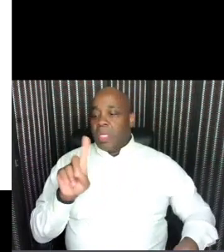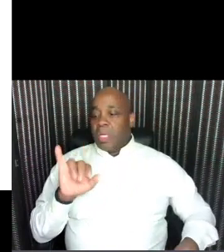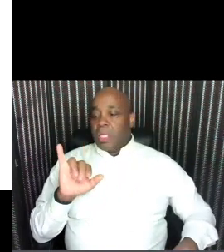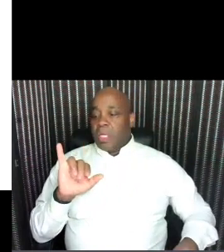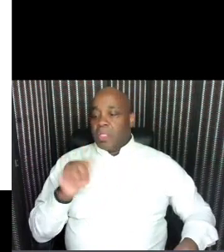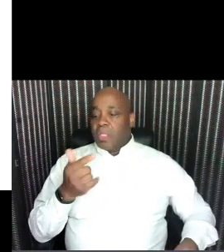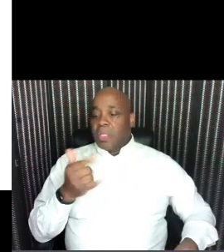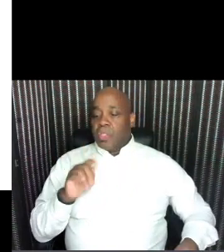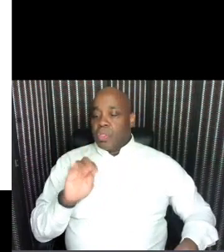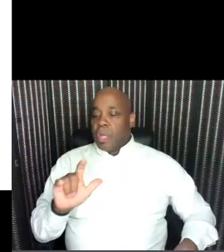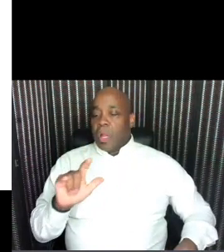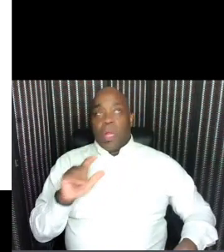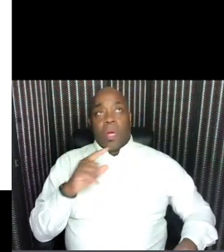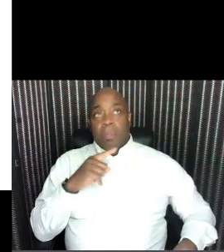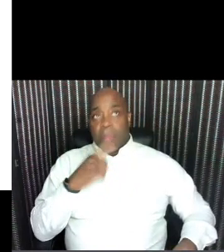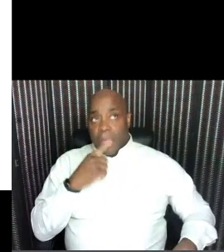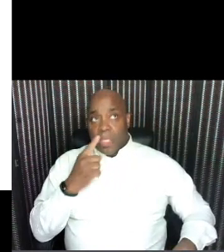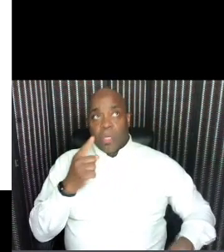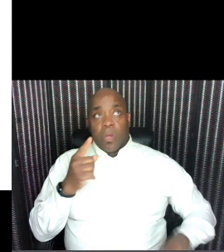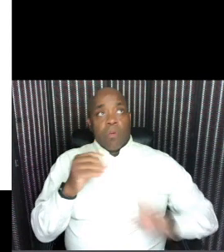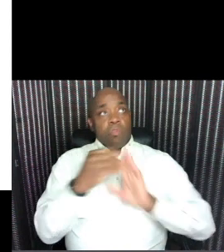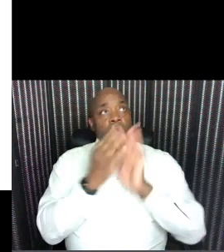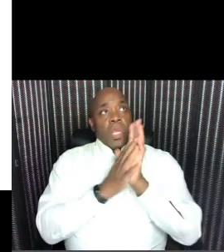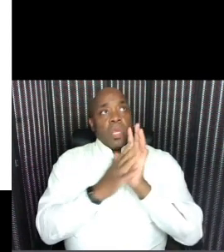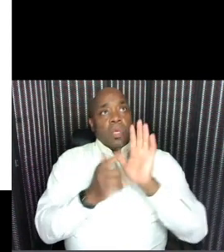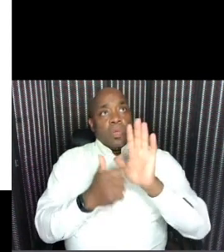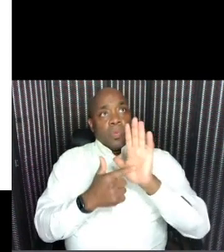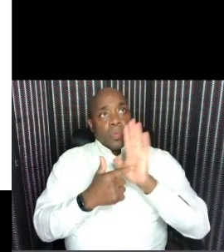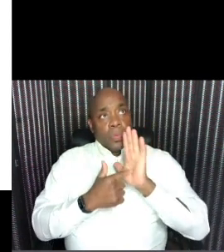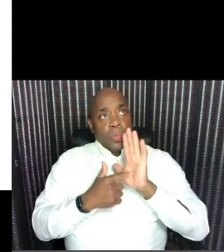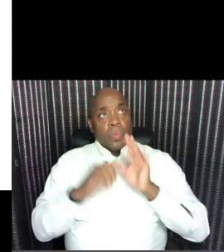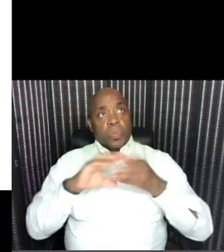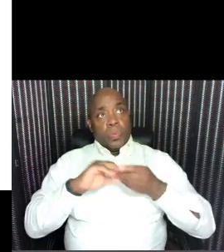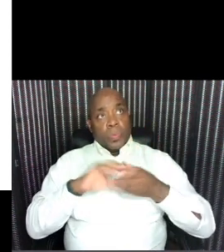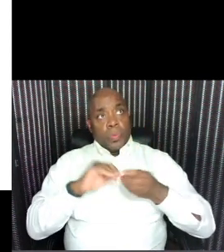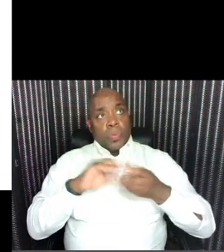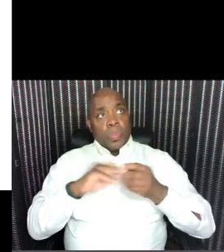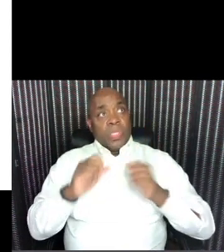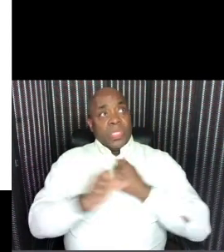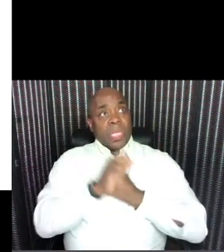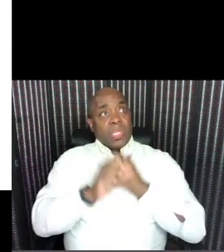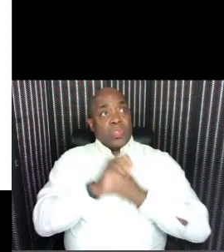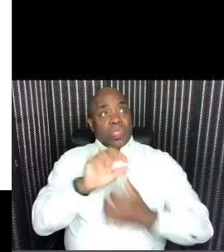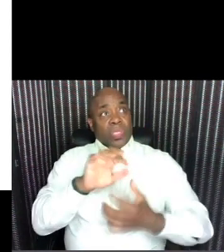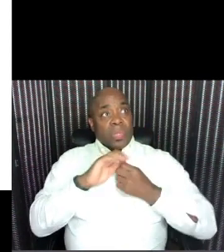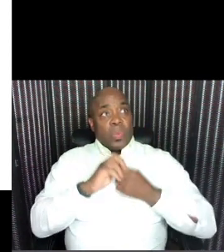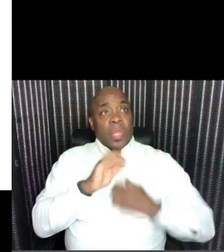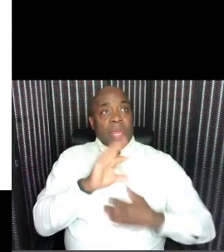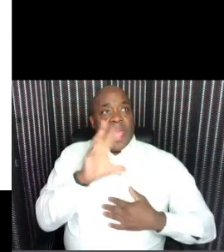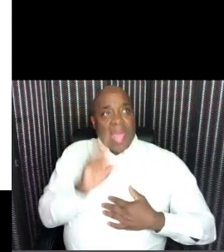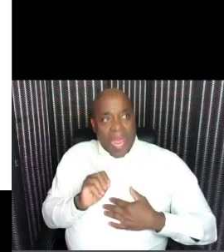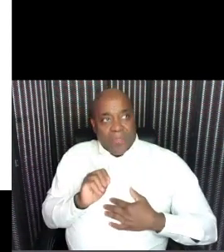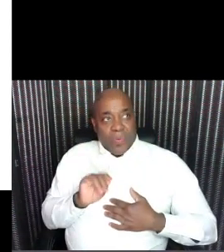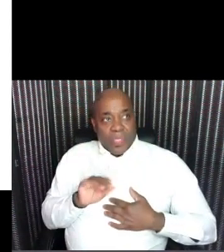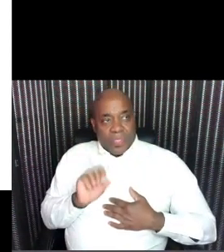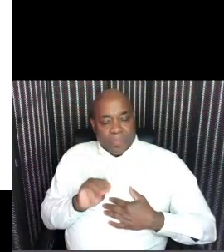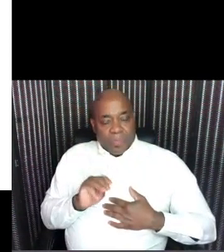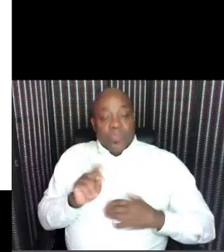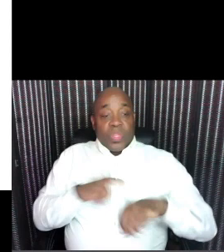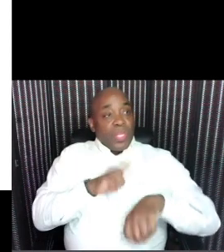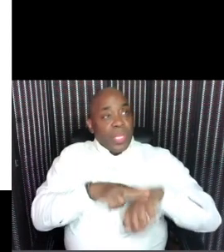stories about the dangers associated with capitalism, the nature of oppression, and offered